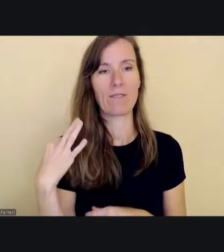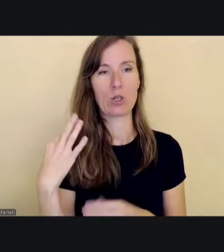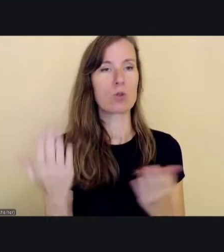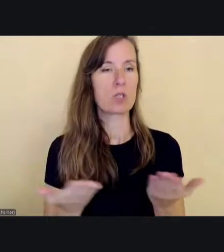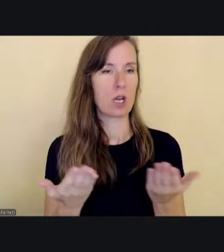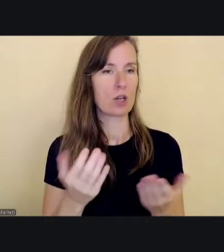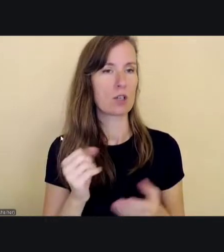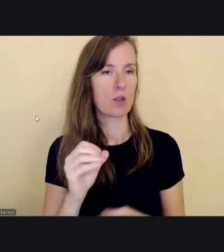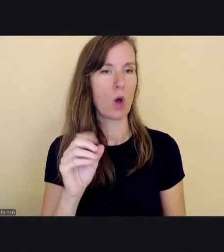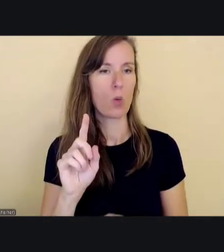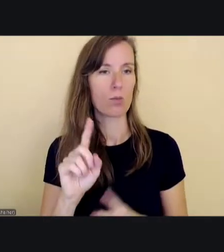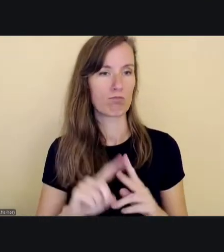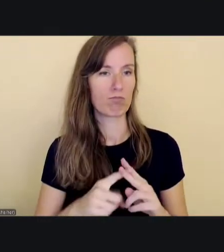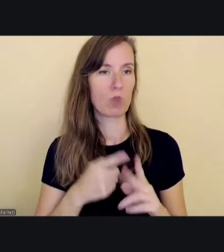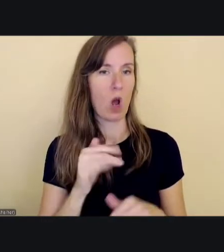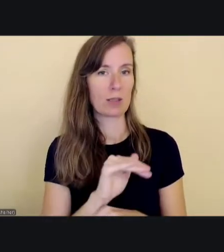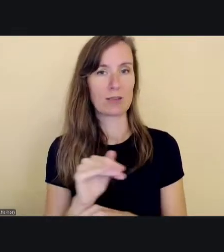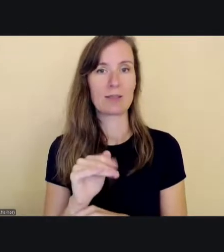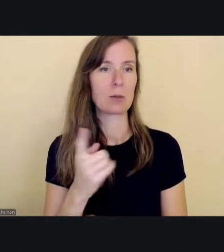Allegiance.